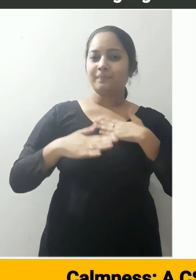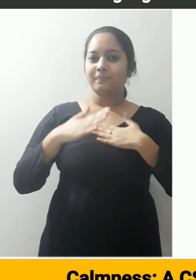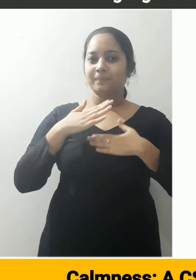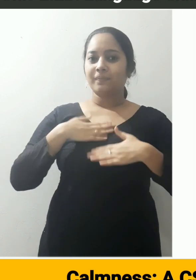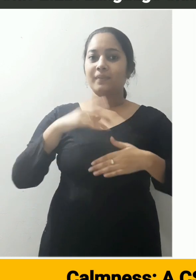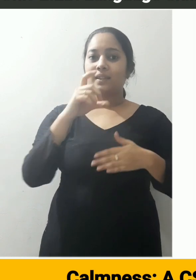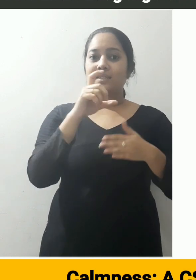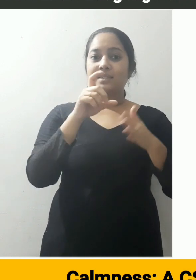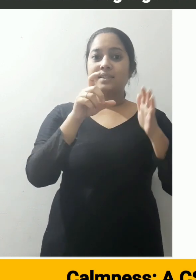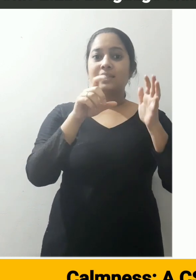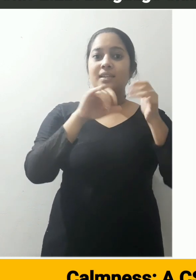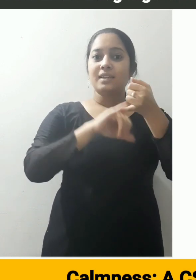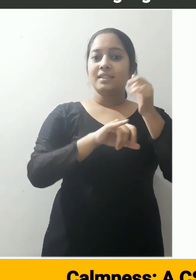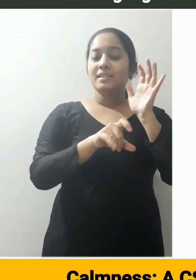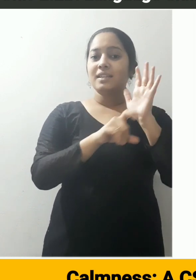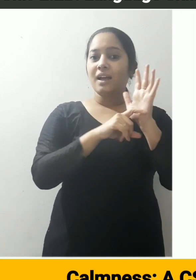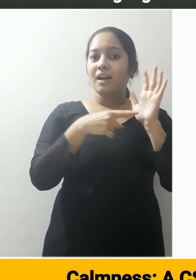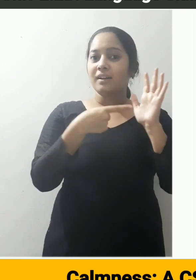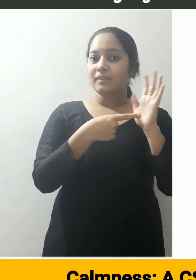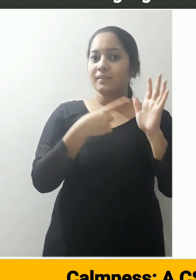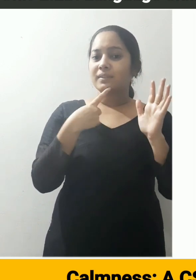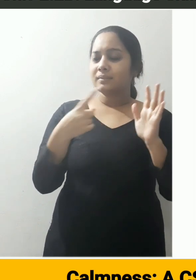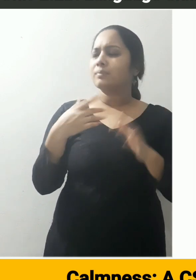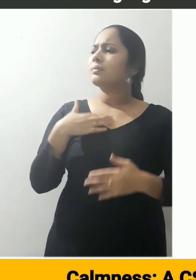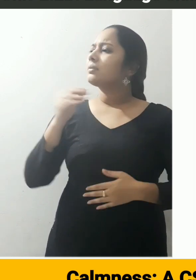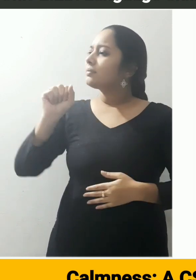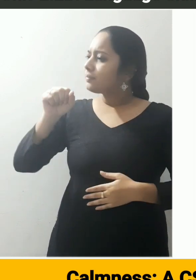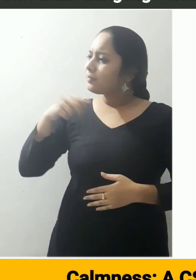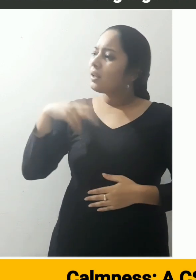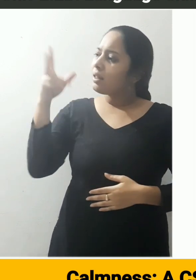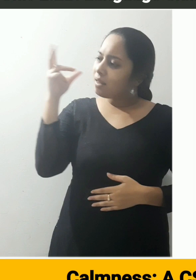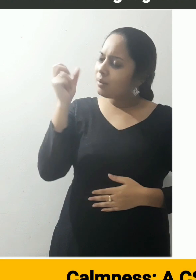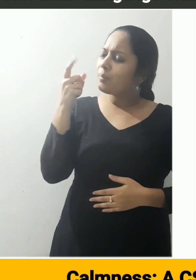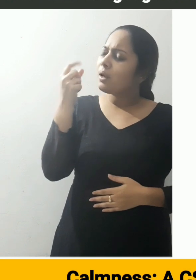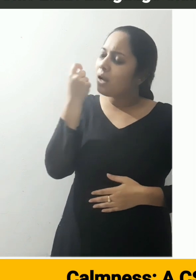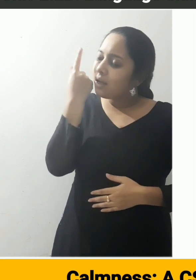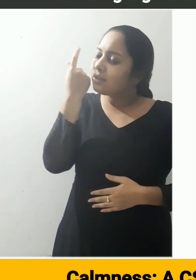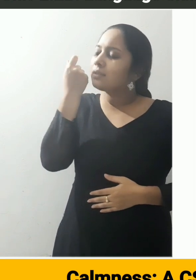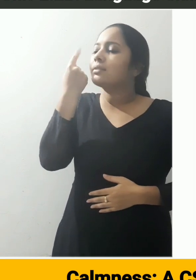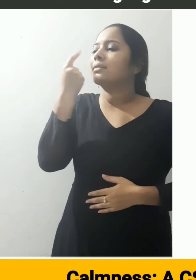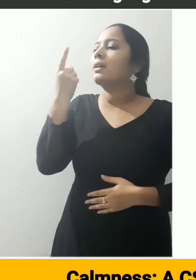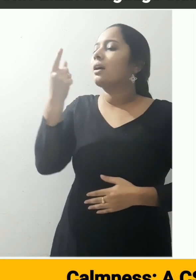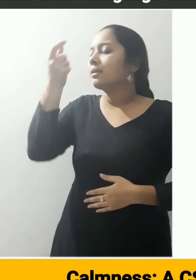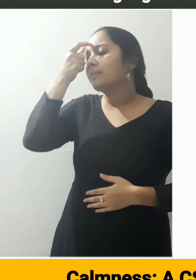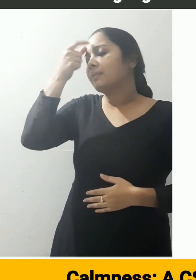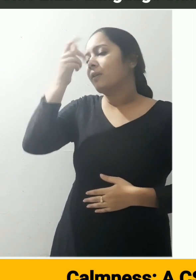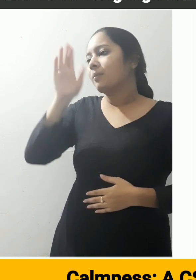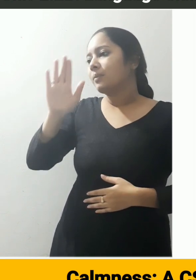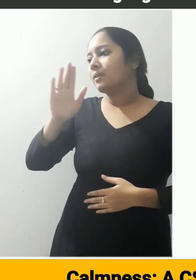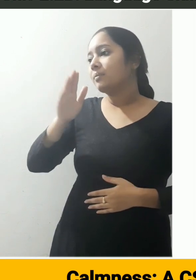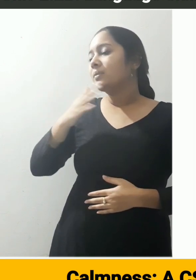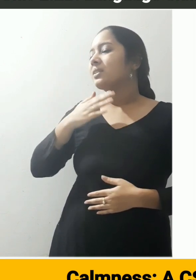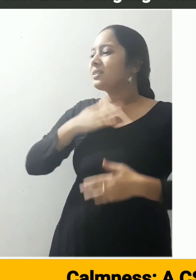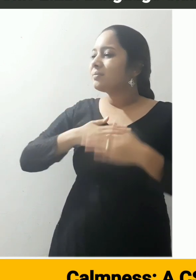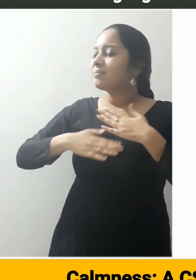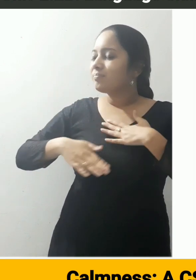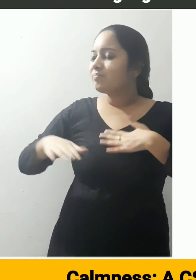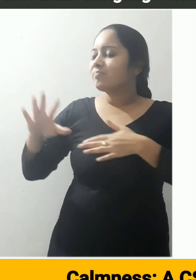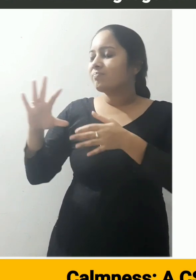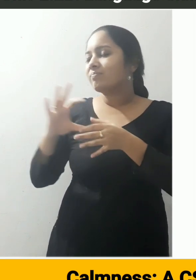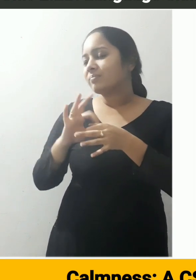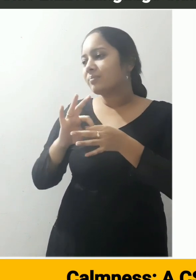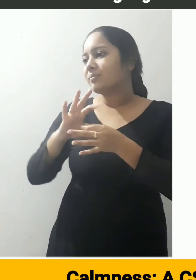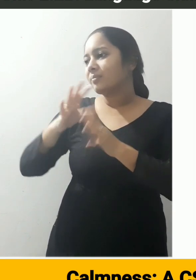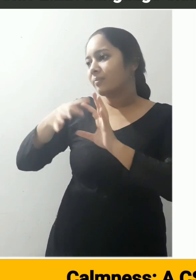Calmness. A CSR. Yes, sir, I am listening and I understand your problem. I seek your